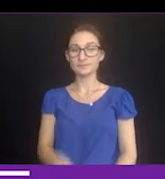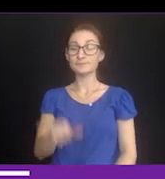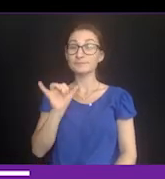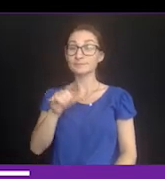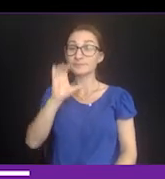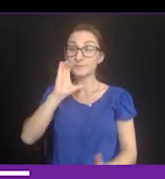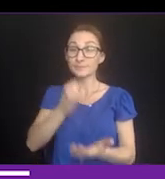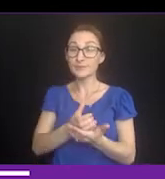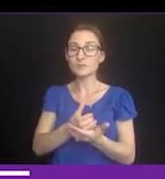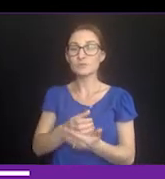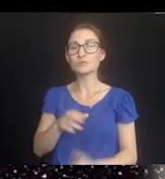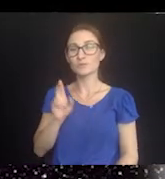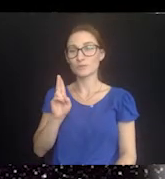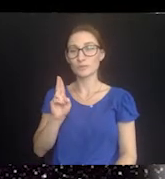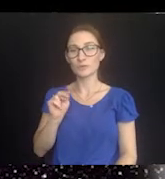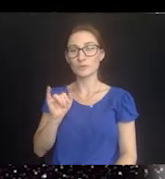now.